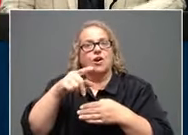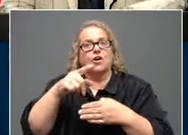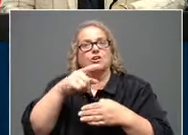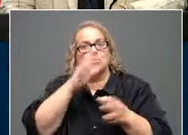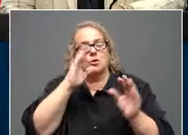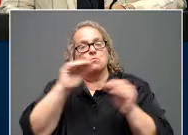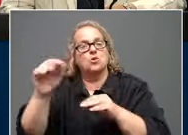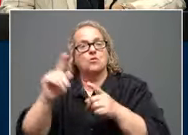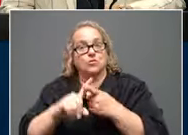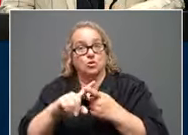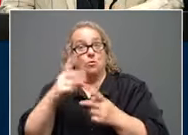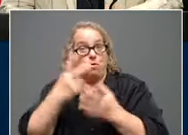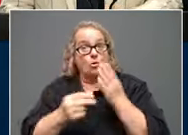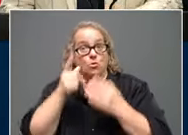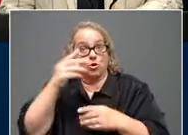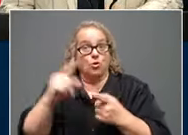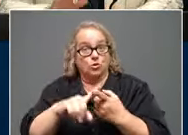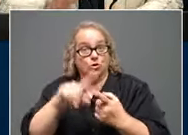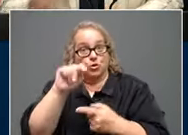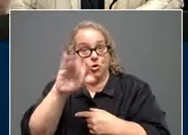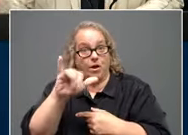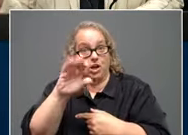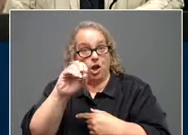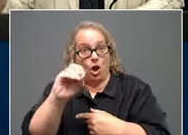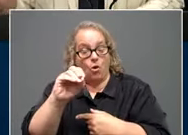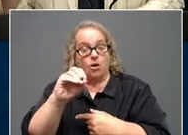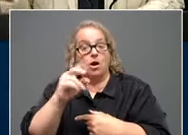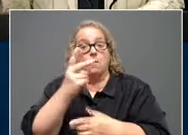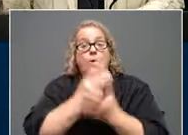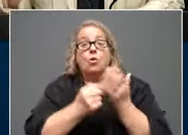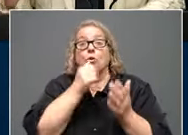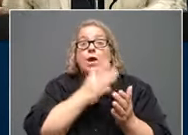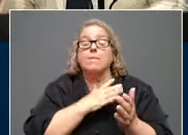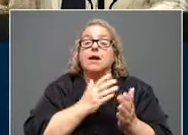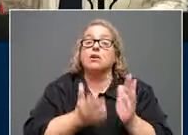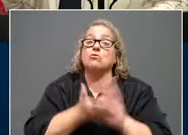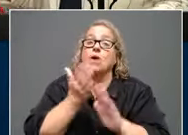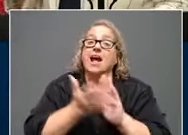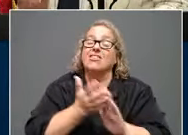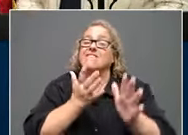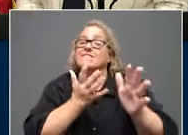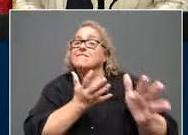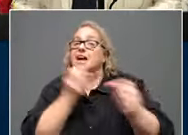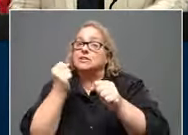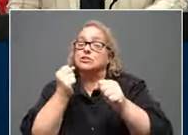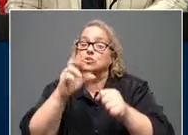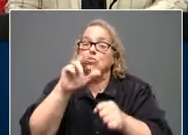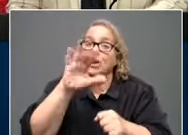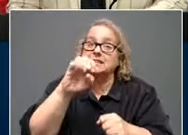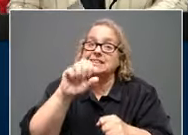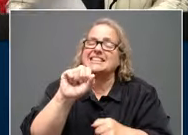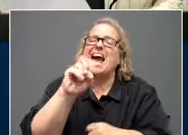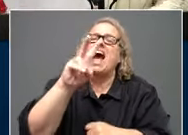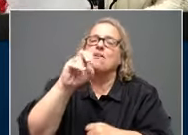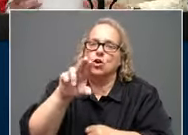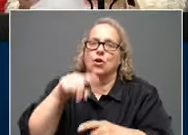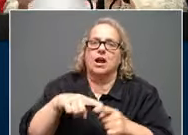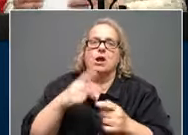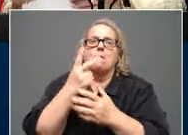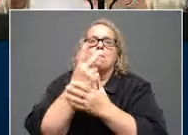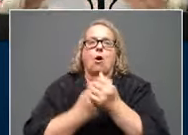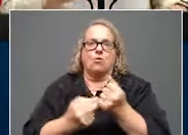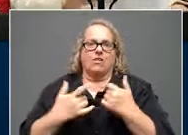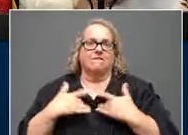women ran the fastest races ever in both major women's hurdles events. So that's really